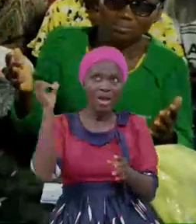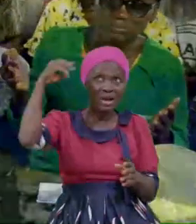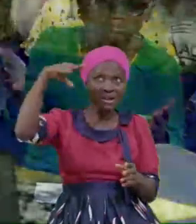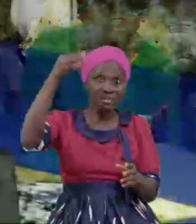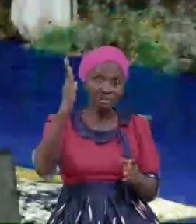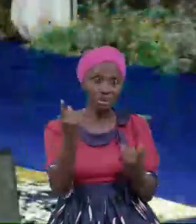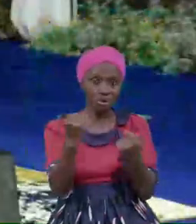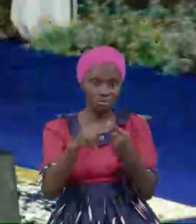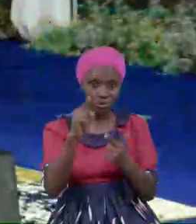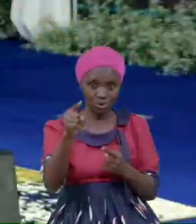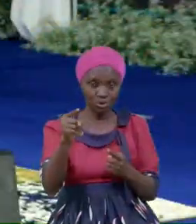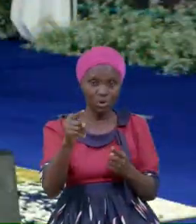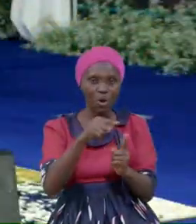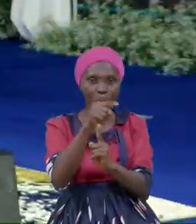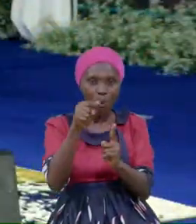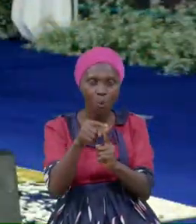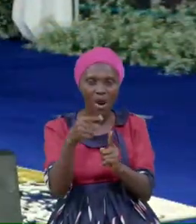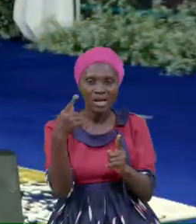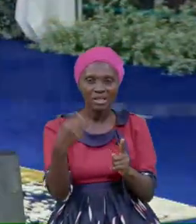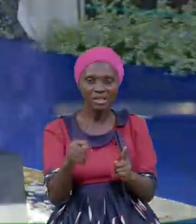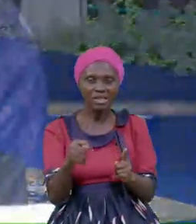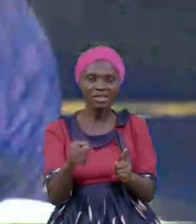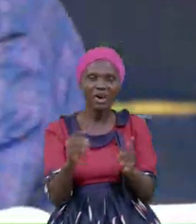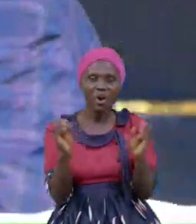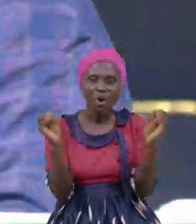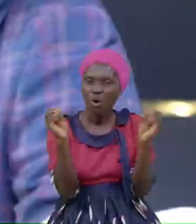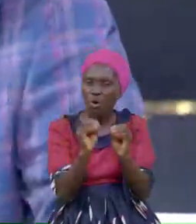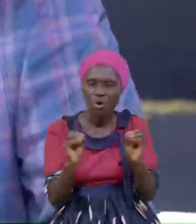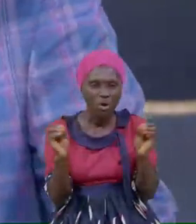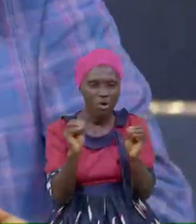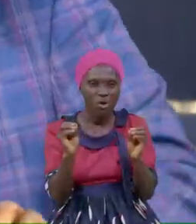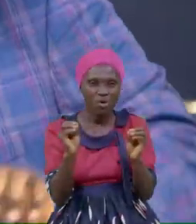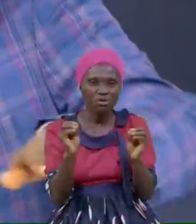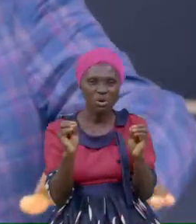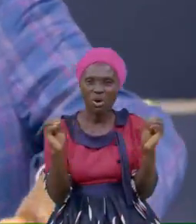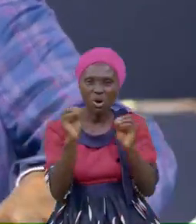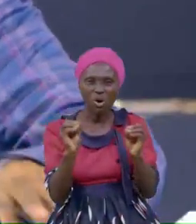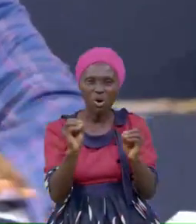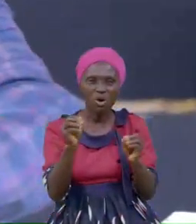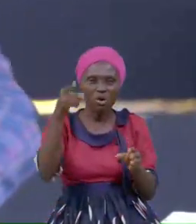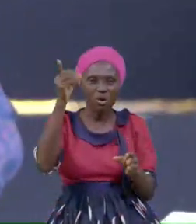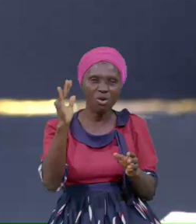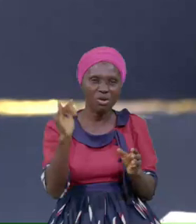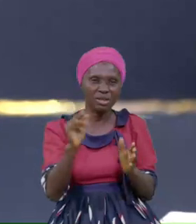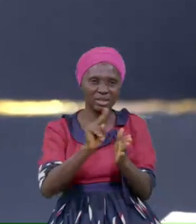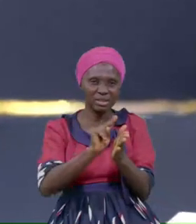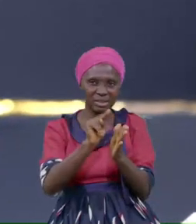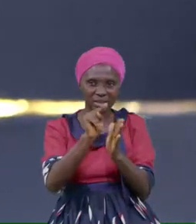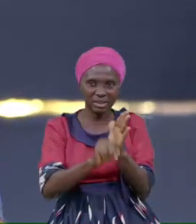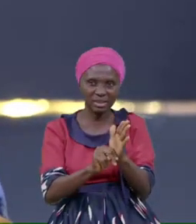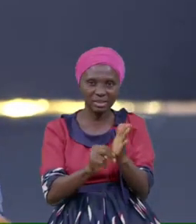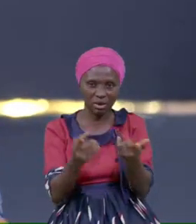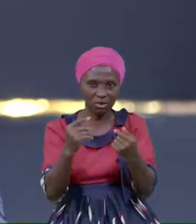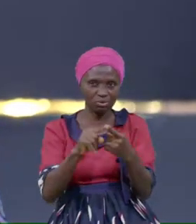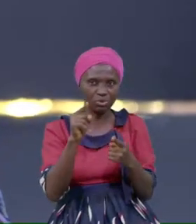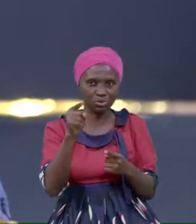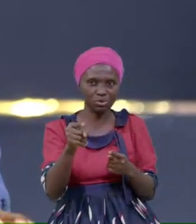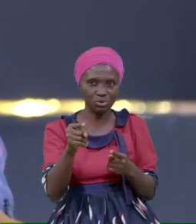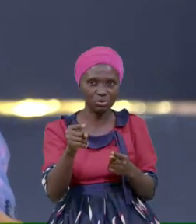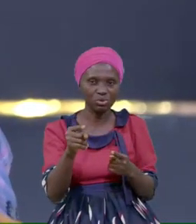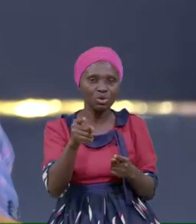the grace of God came, you didn't know how to say no at any time. Who is